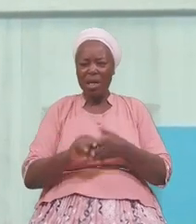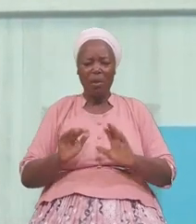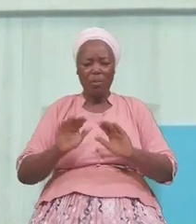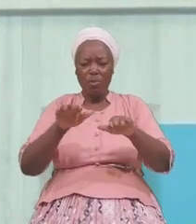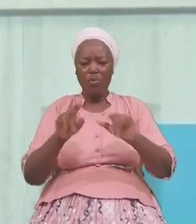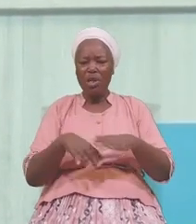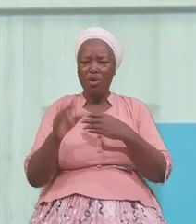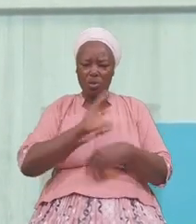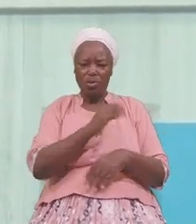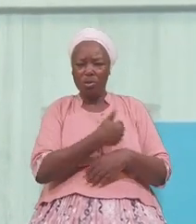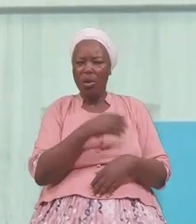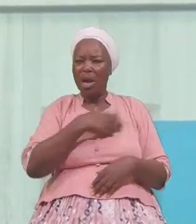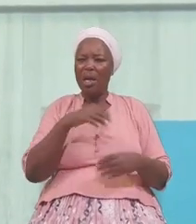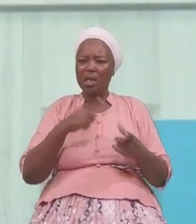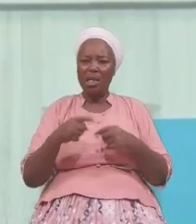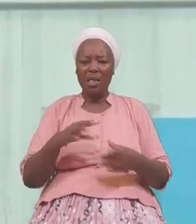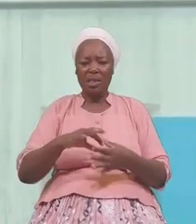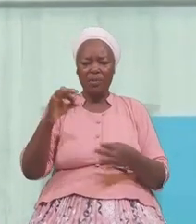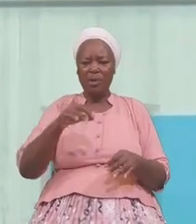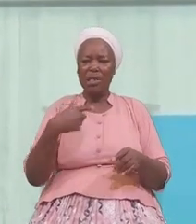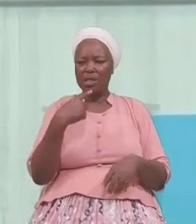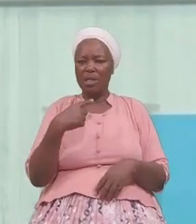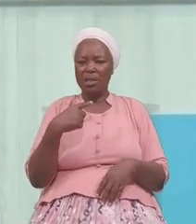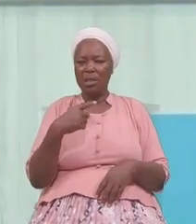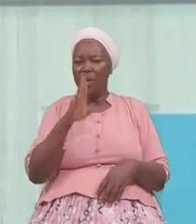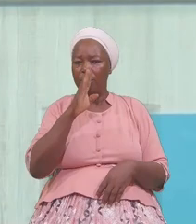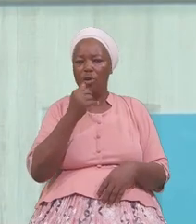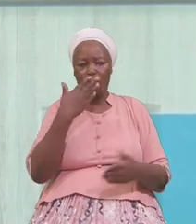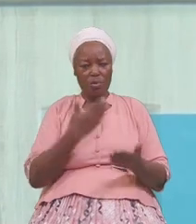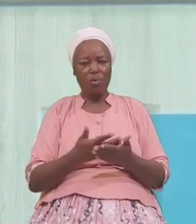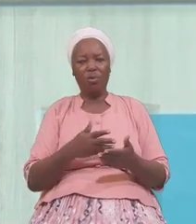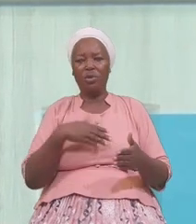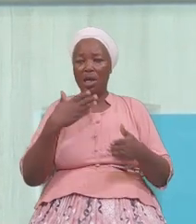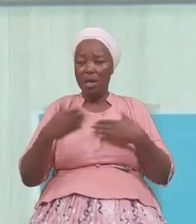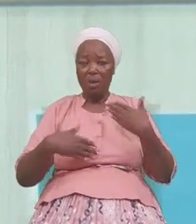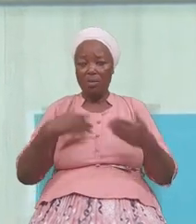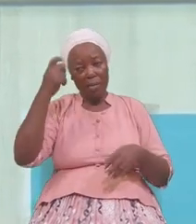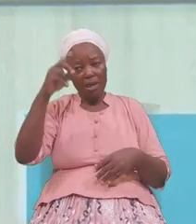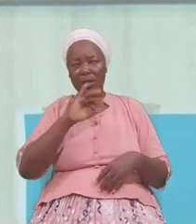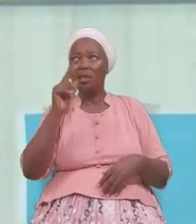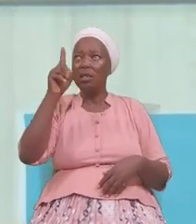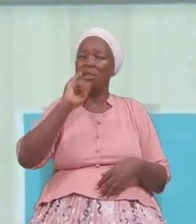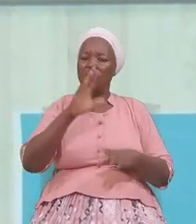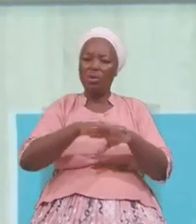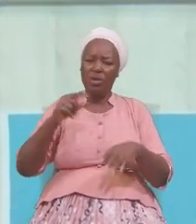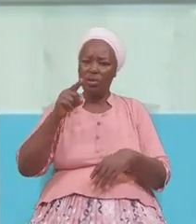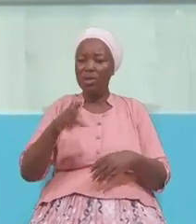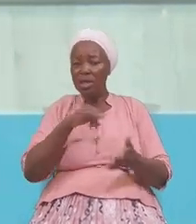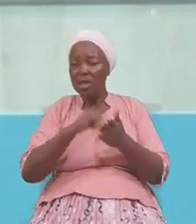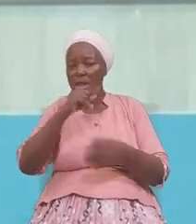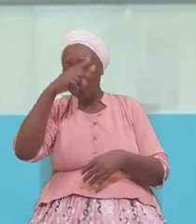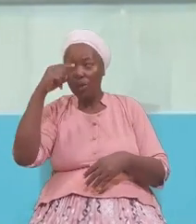in your soul, and the Spirit say, be of good cheer, is calling you, it's because he